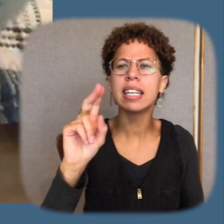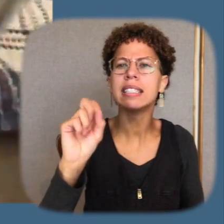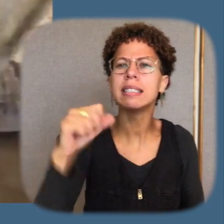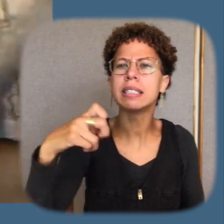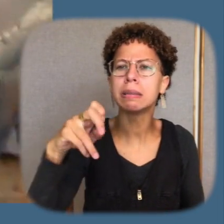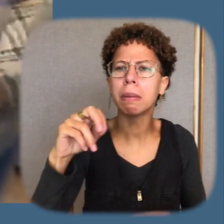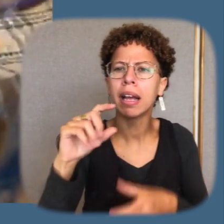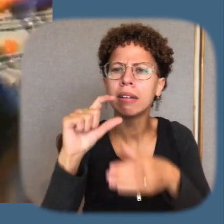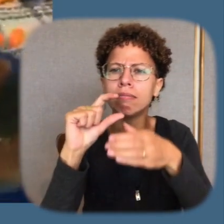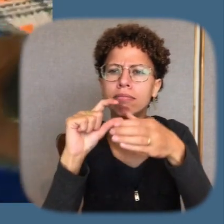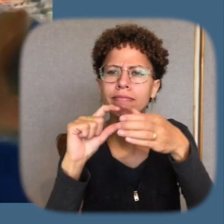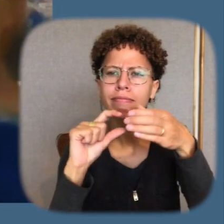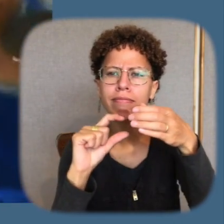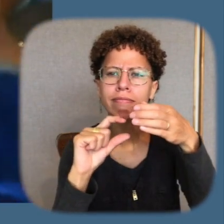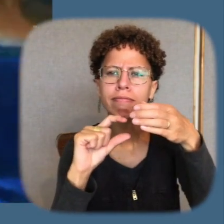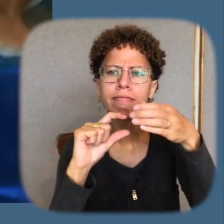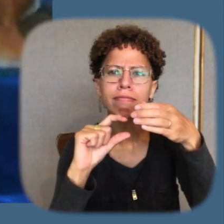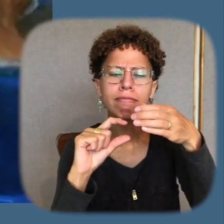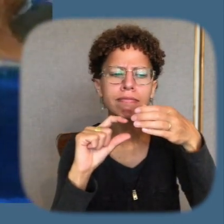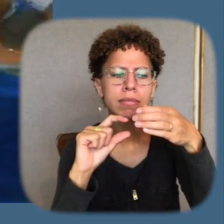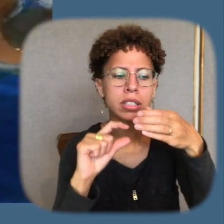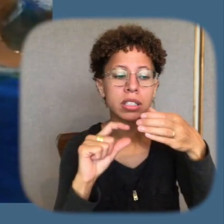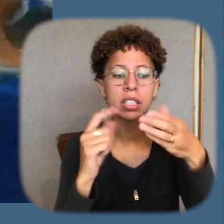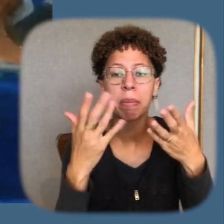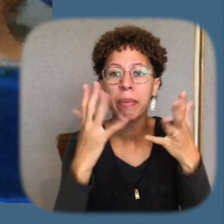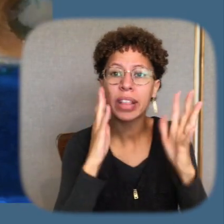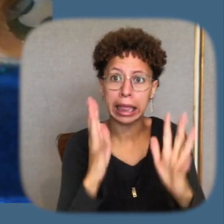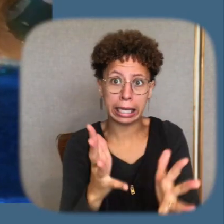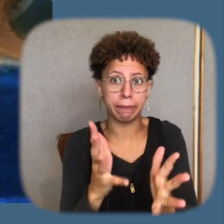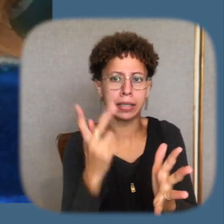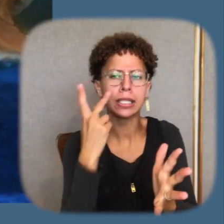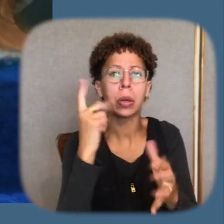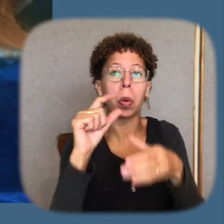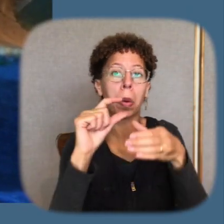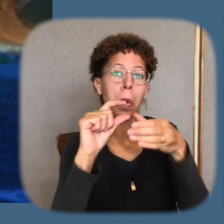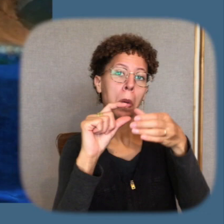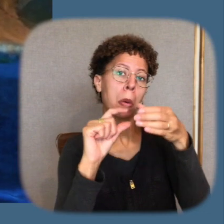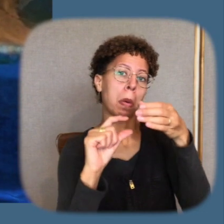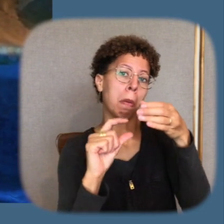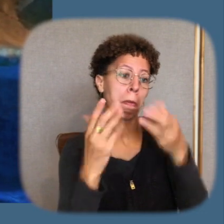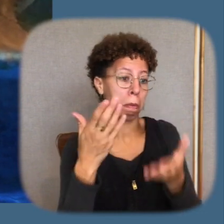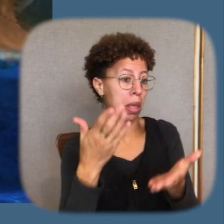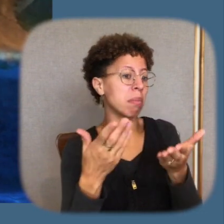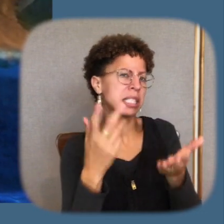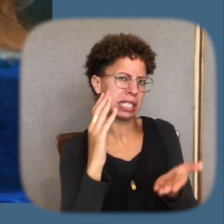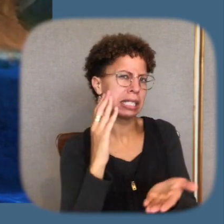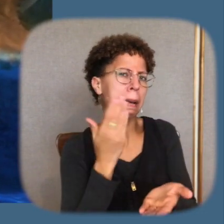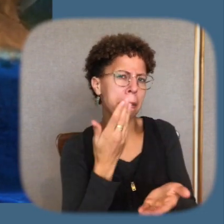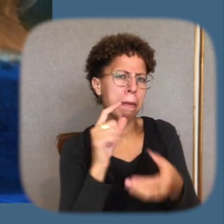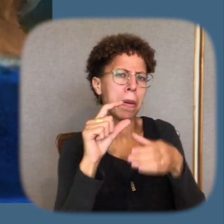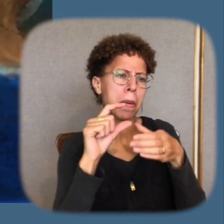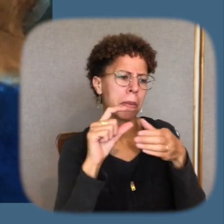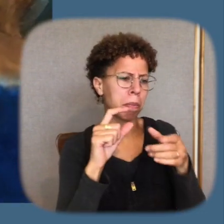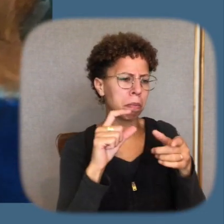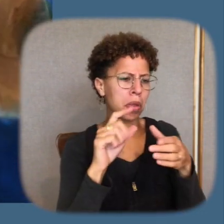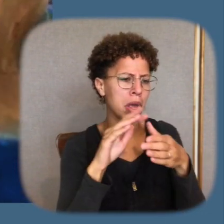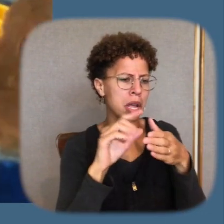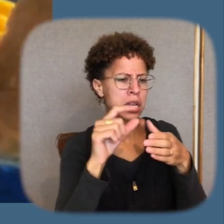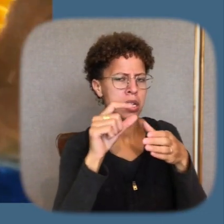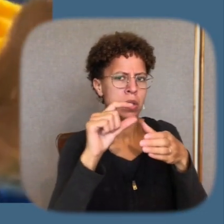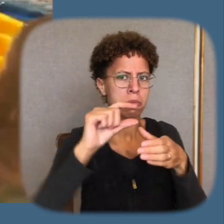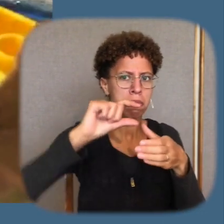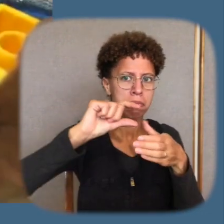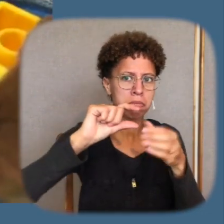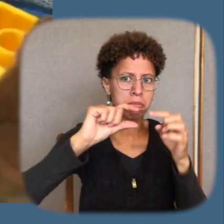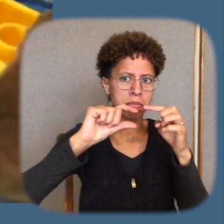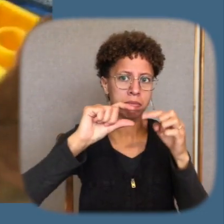Think so? Maybe if we left it longer, it would sink down just a little bit. It looks like that's what's starting to happen on the other